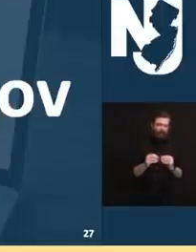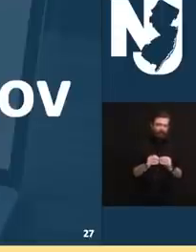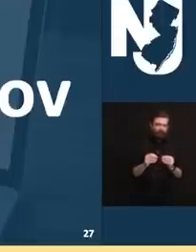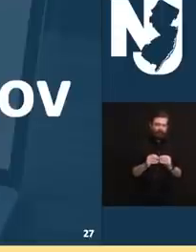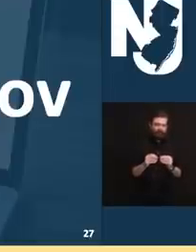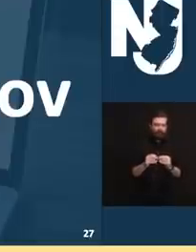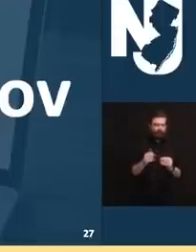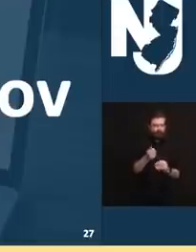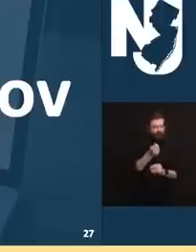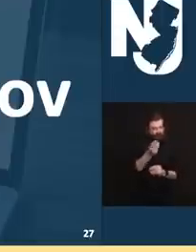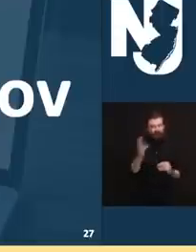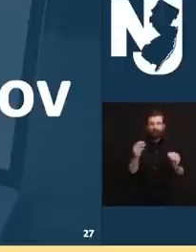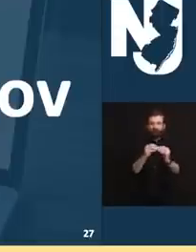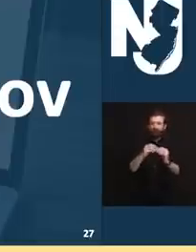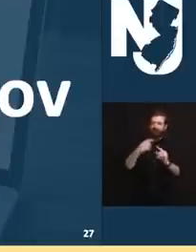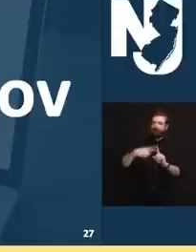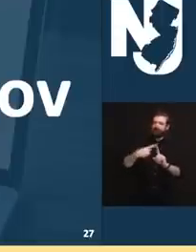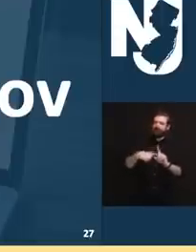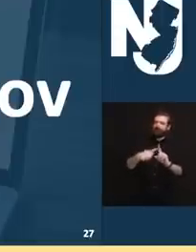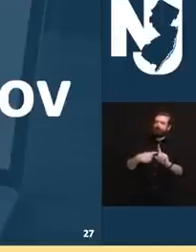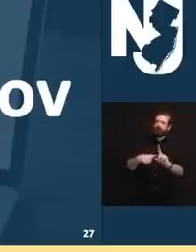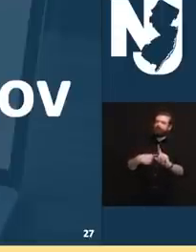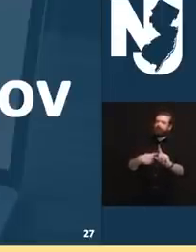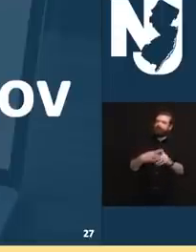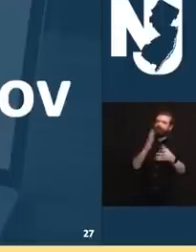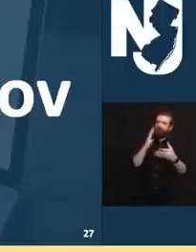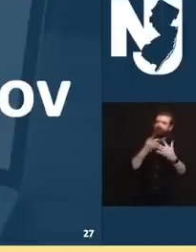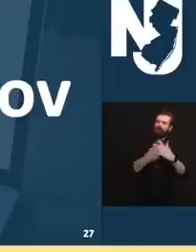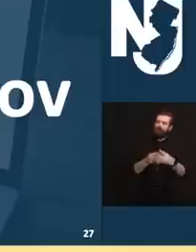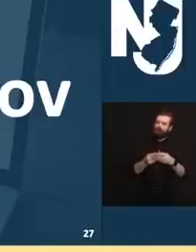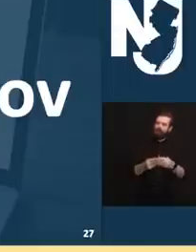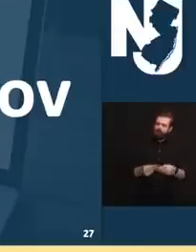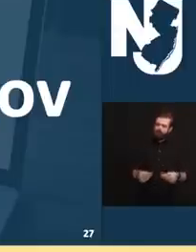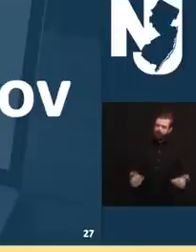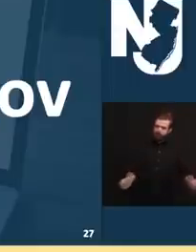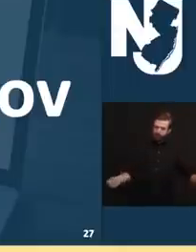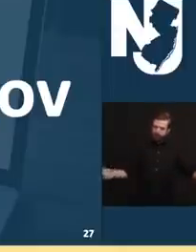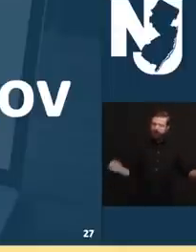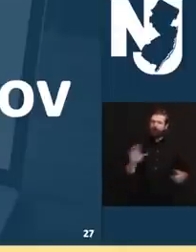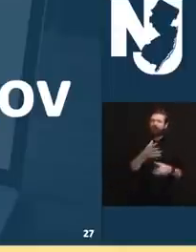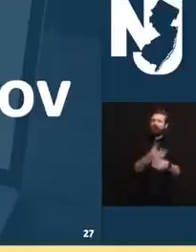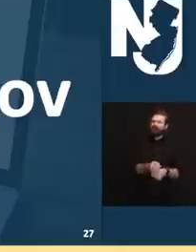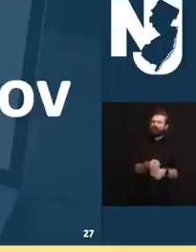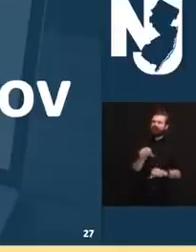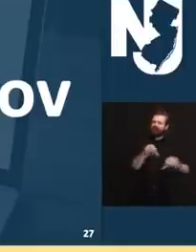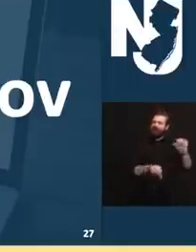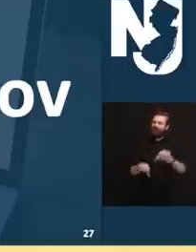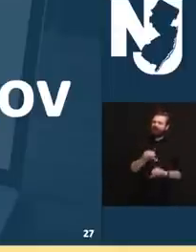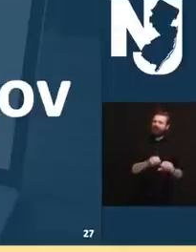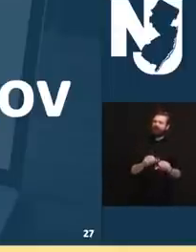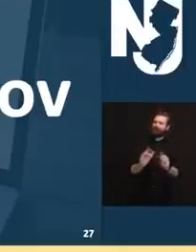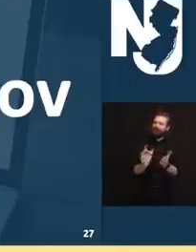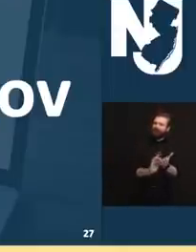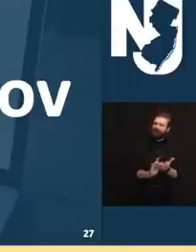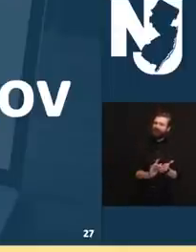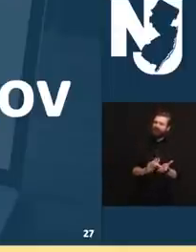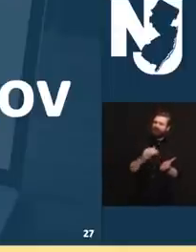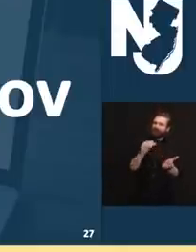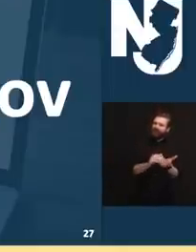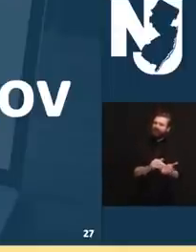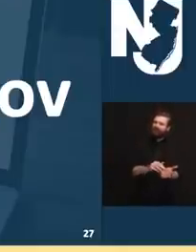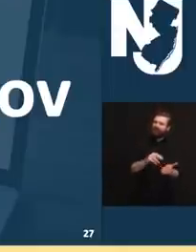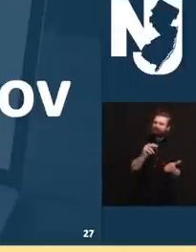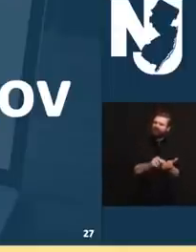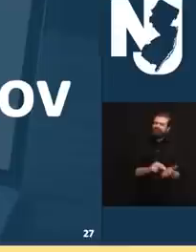New Jerseyan who puts their confidence in science and medicine by rolling up their sleeve to get vaccinated will also allow that light